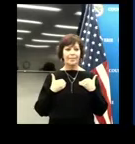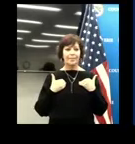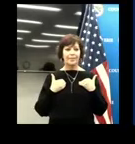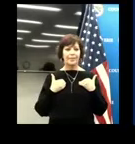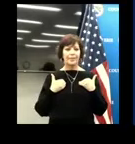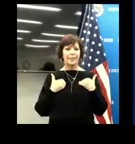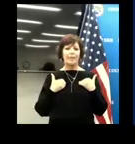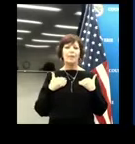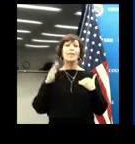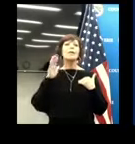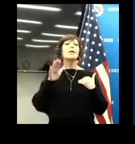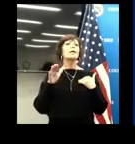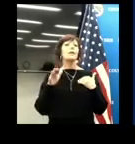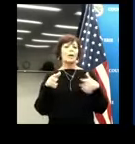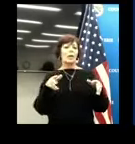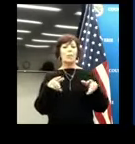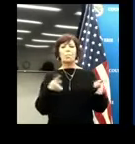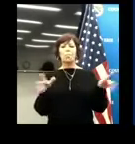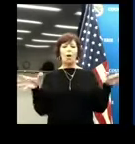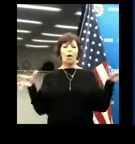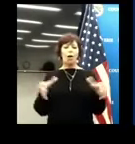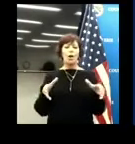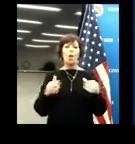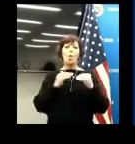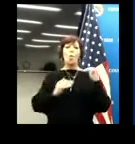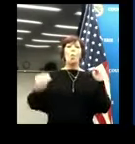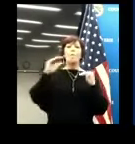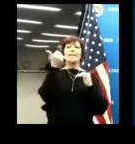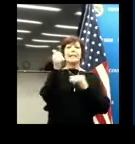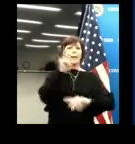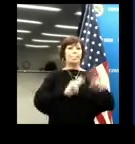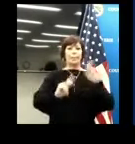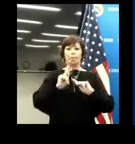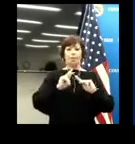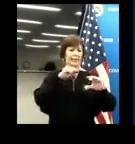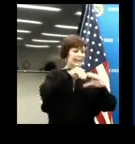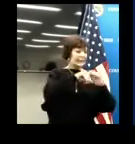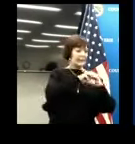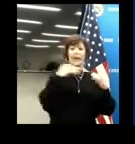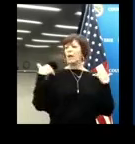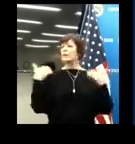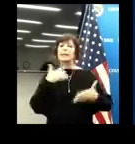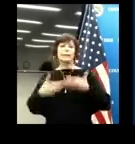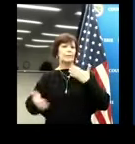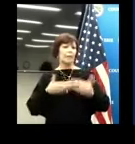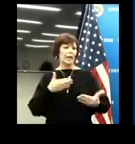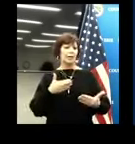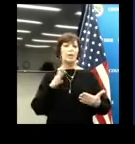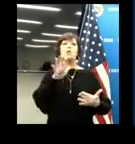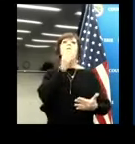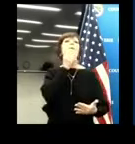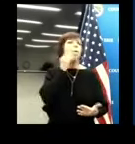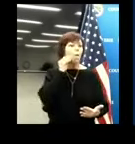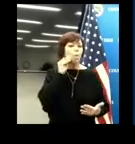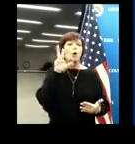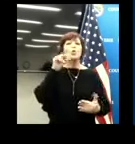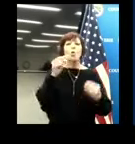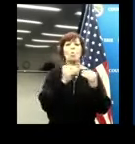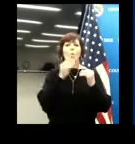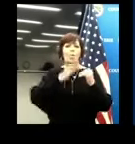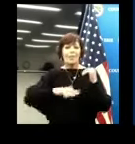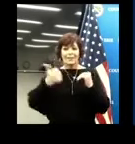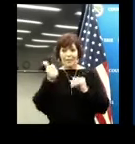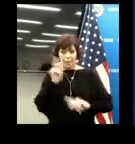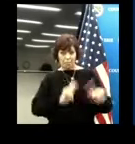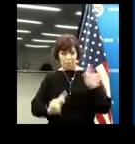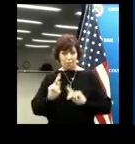non-residential gatherings of more than 10 people, indoors or outdoors. The same goes for residential gatherings, no more than 10 people. If